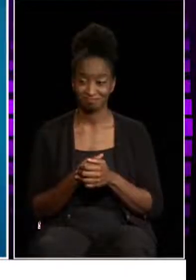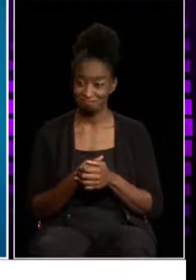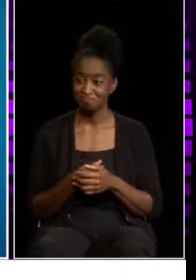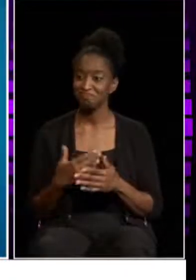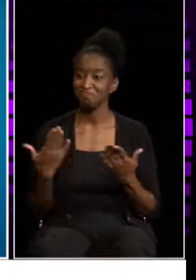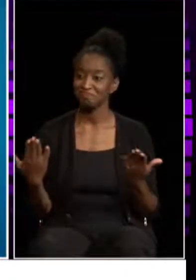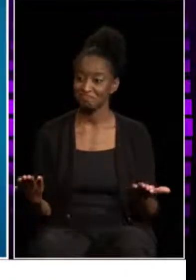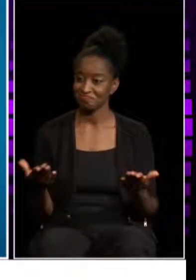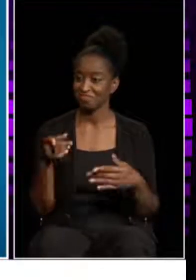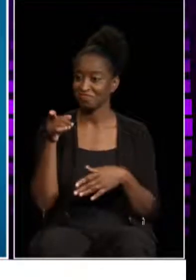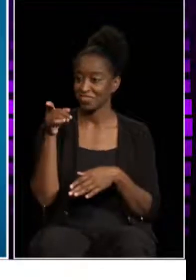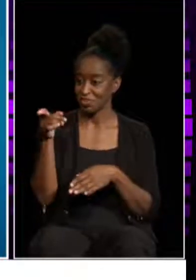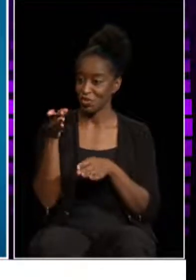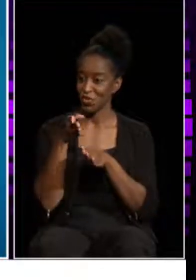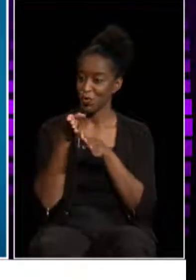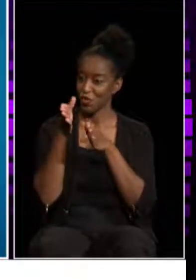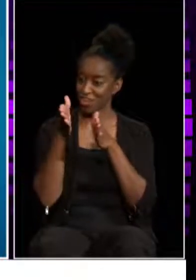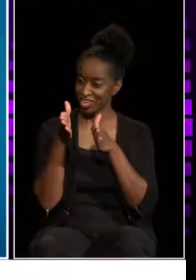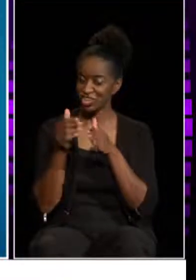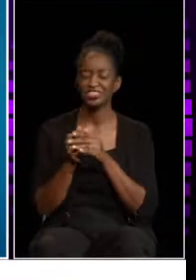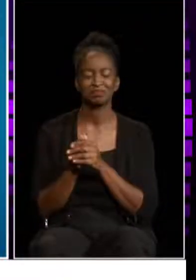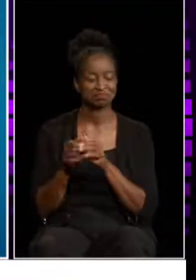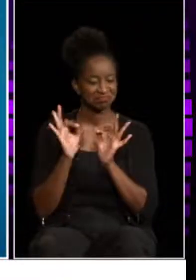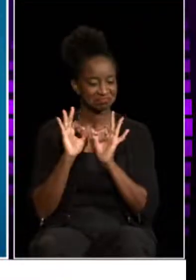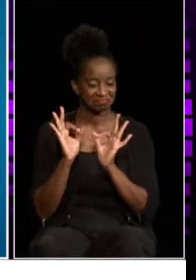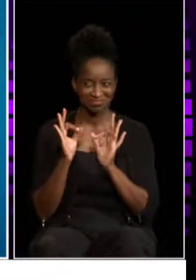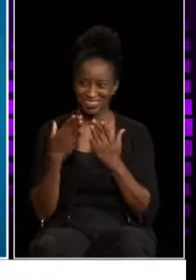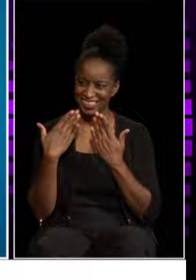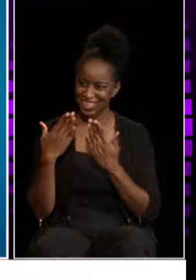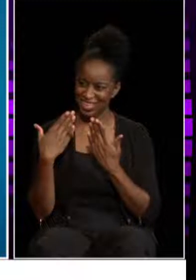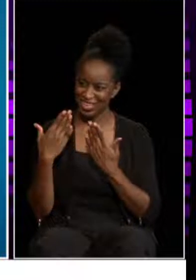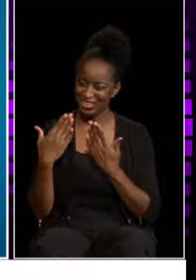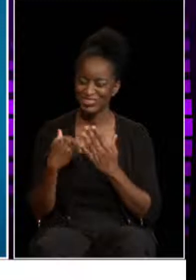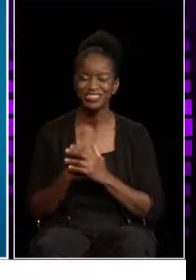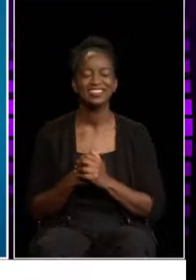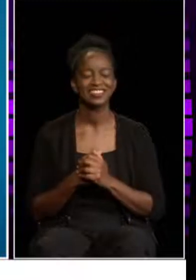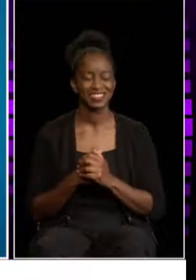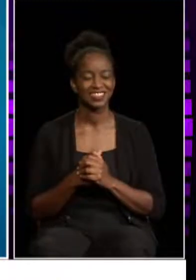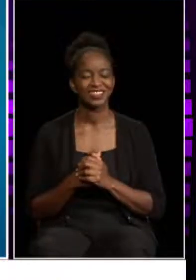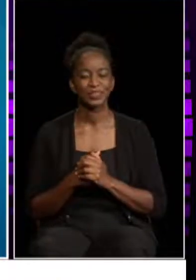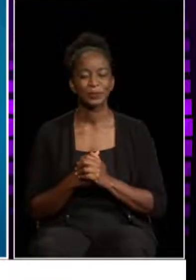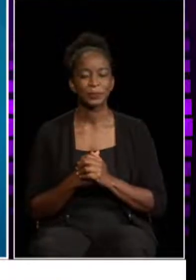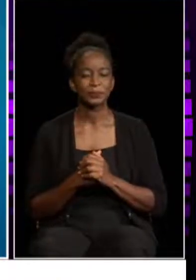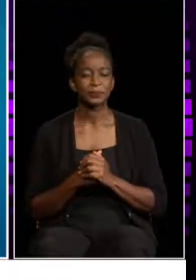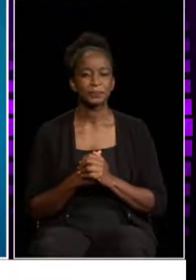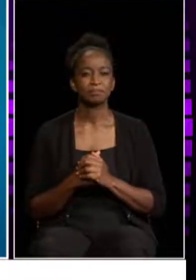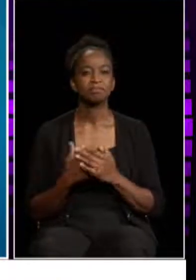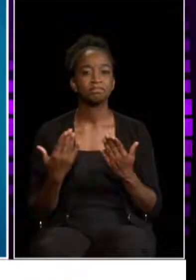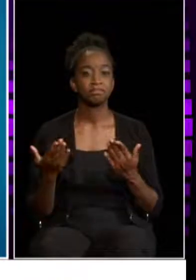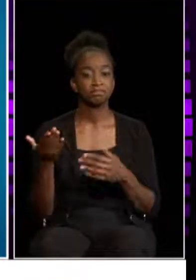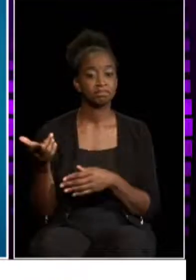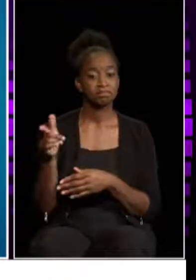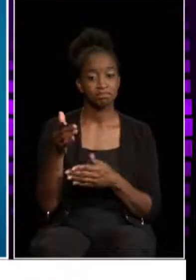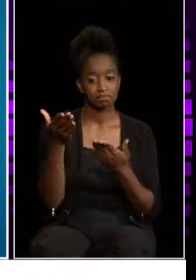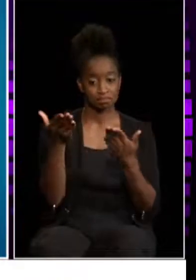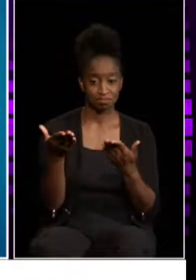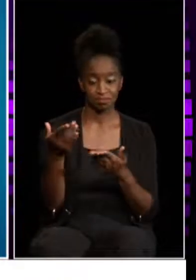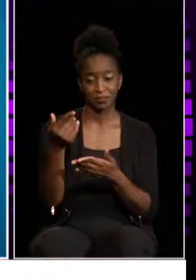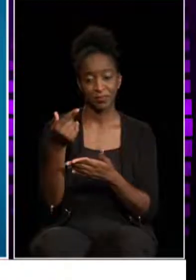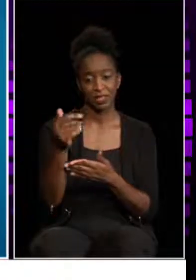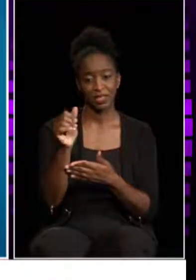professional, so that means it has to be true. So I really appreciate that, Dr. Forsyth Hill. Mr. Gaskin, sir,